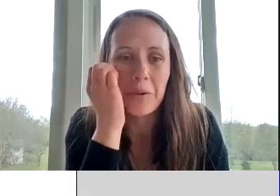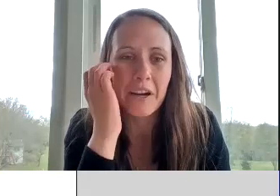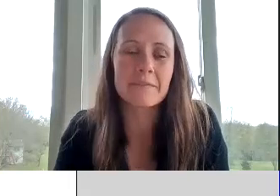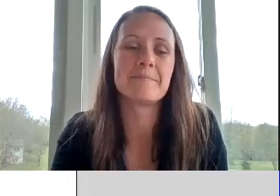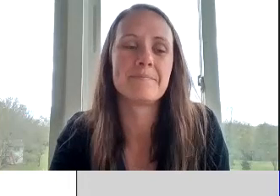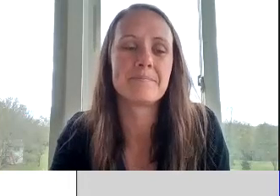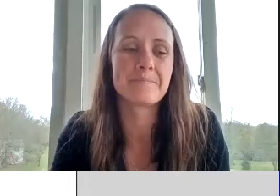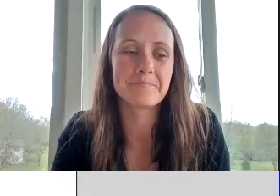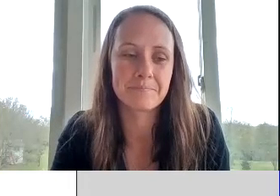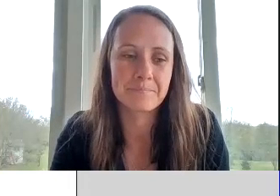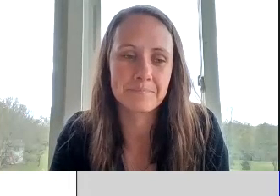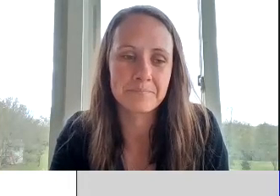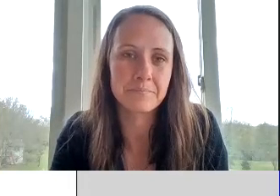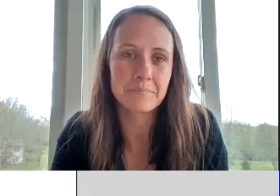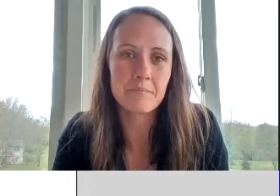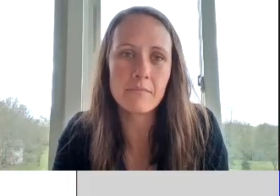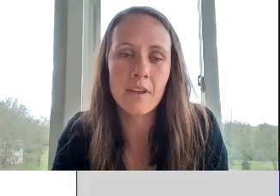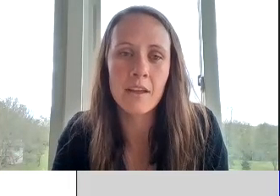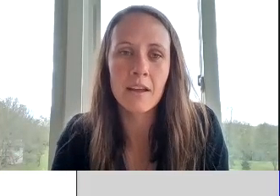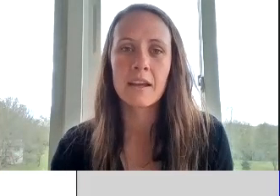the computer.